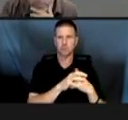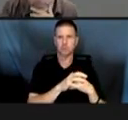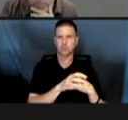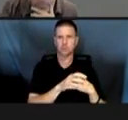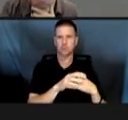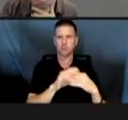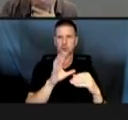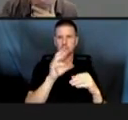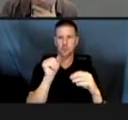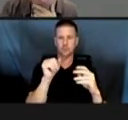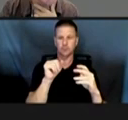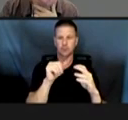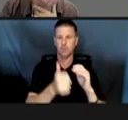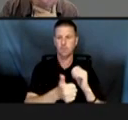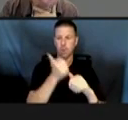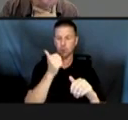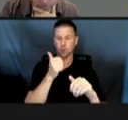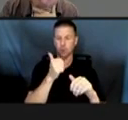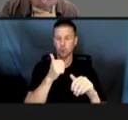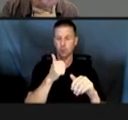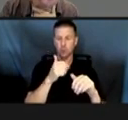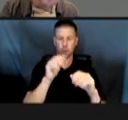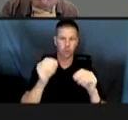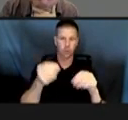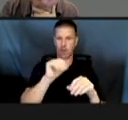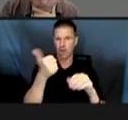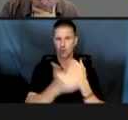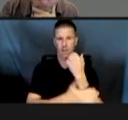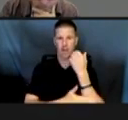And most of the property, there's no other